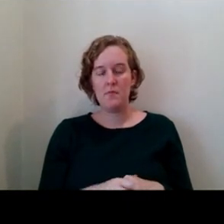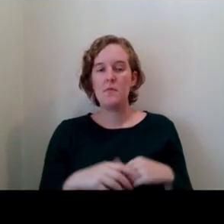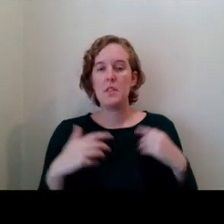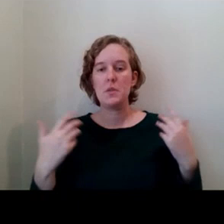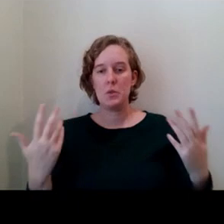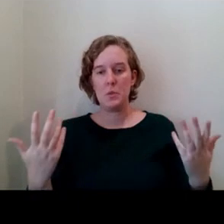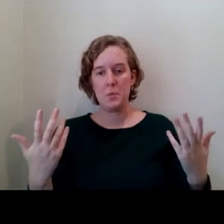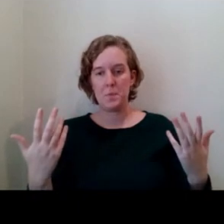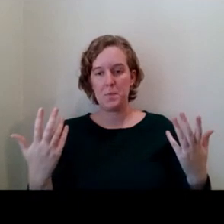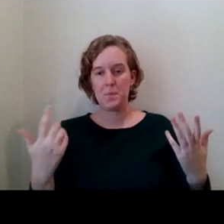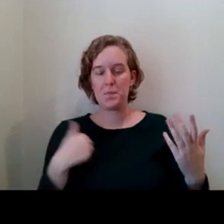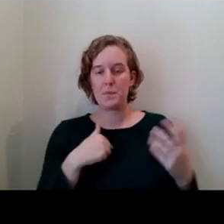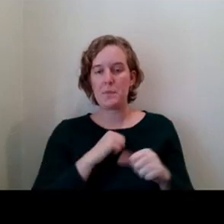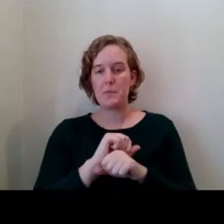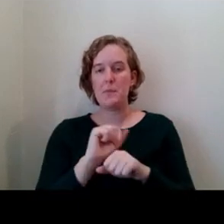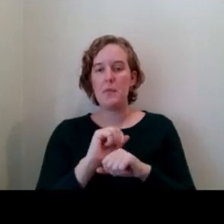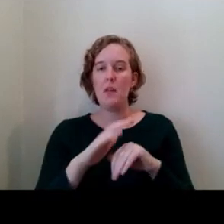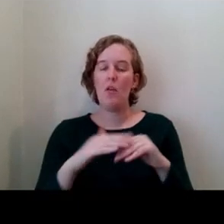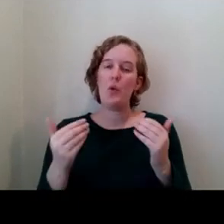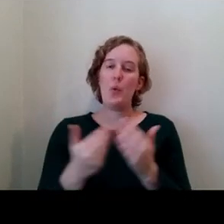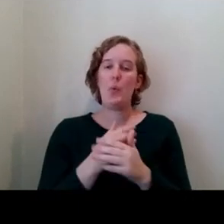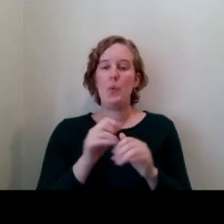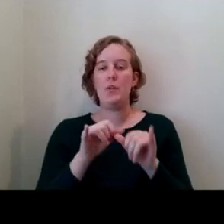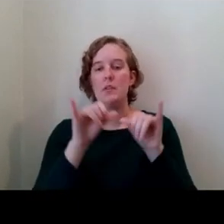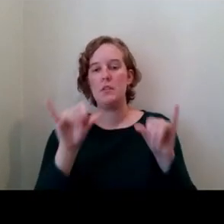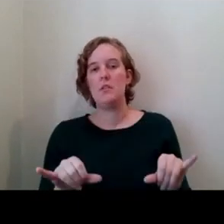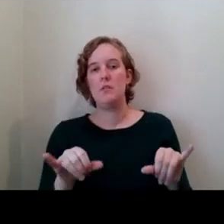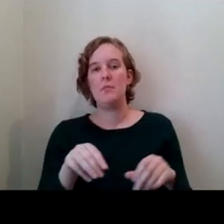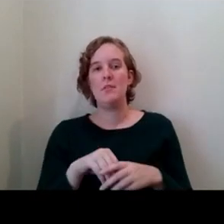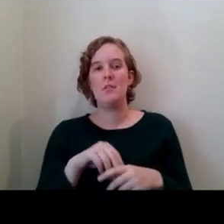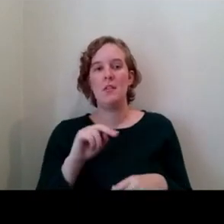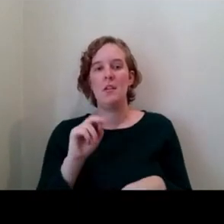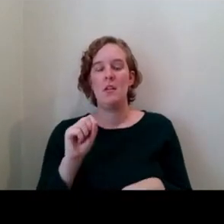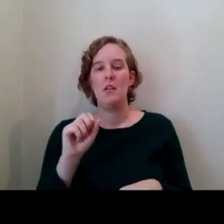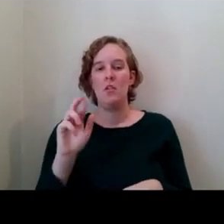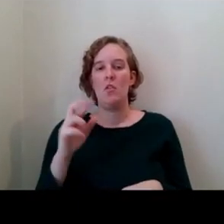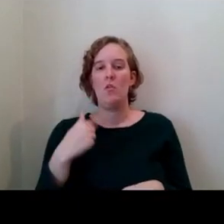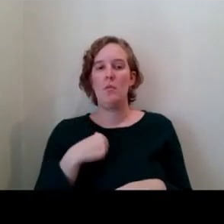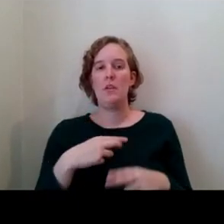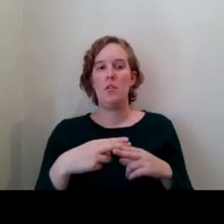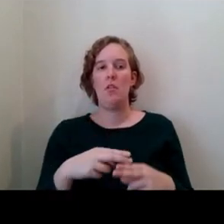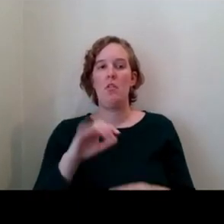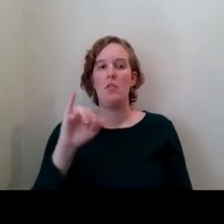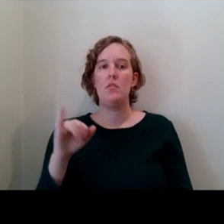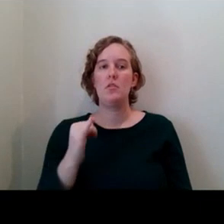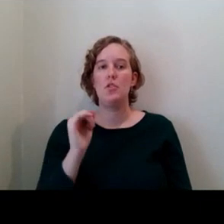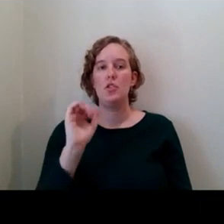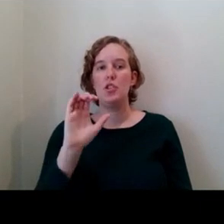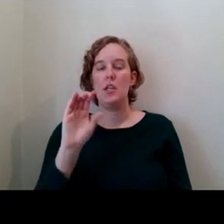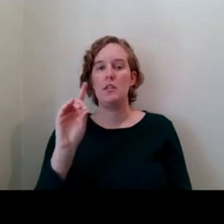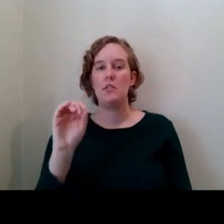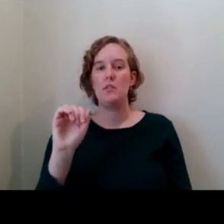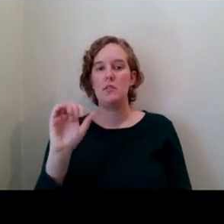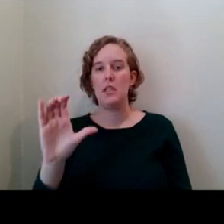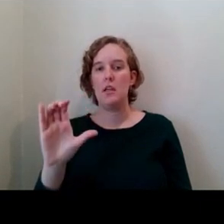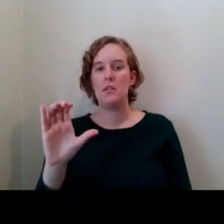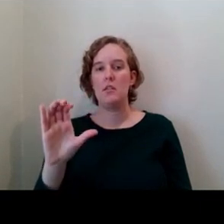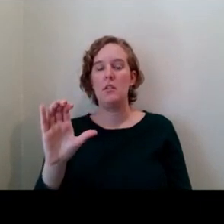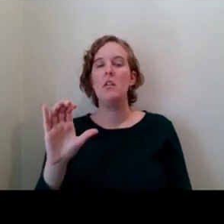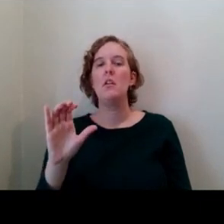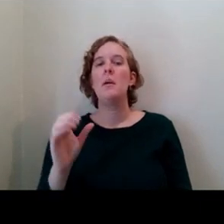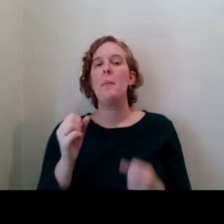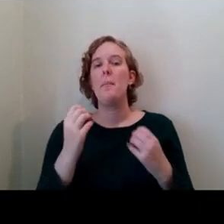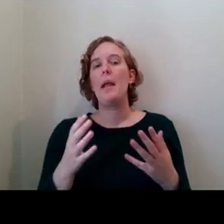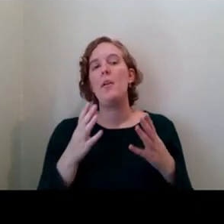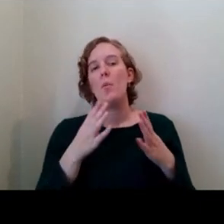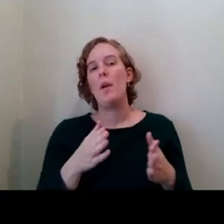So we've been working on a new system in MSR, which we call JACDAC. In many ways,